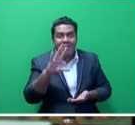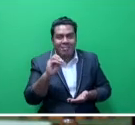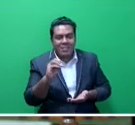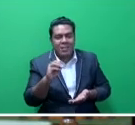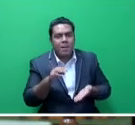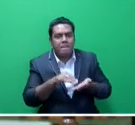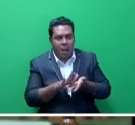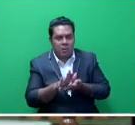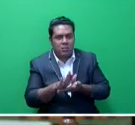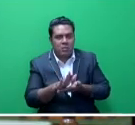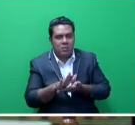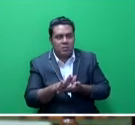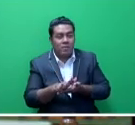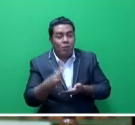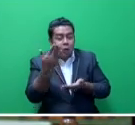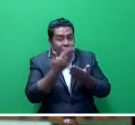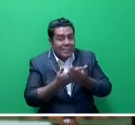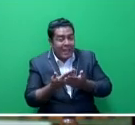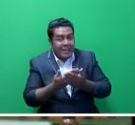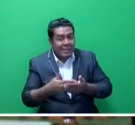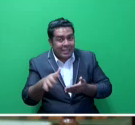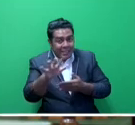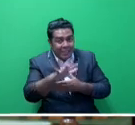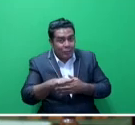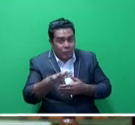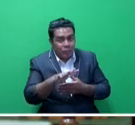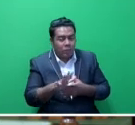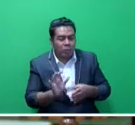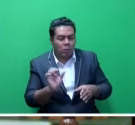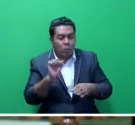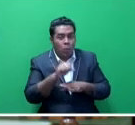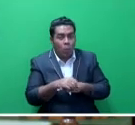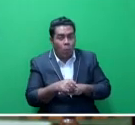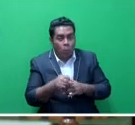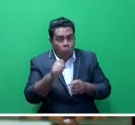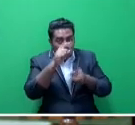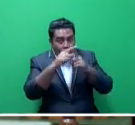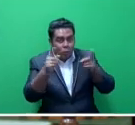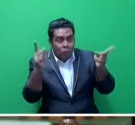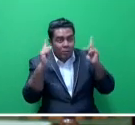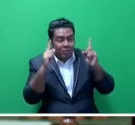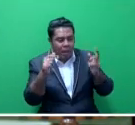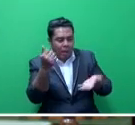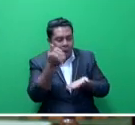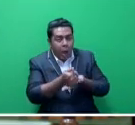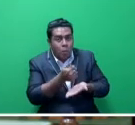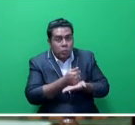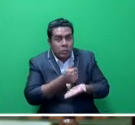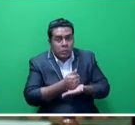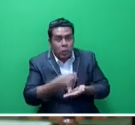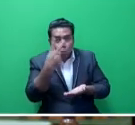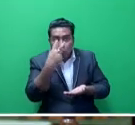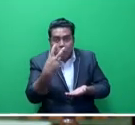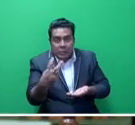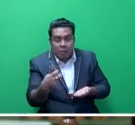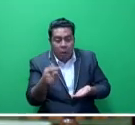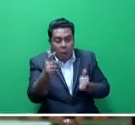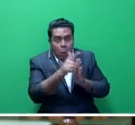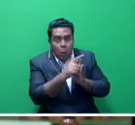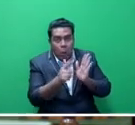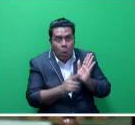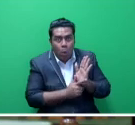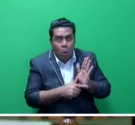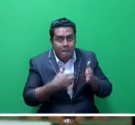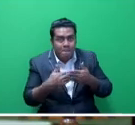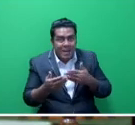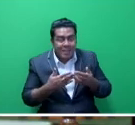year. For study areas where there is currently an oversupply of graduates, such as in accounting, tourism, law,